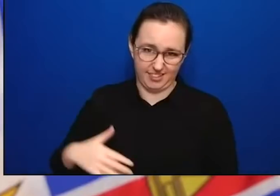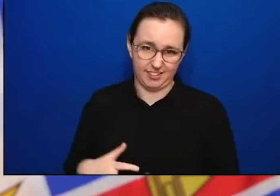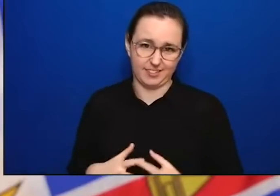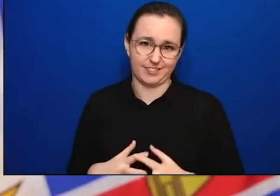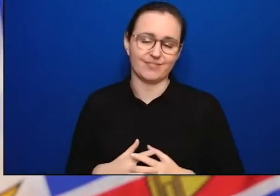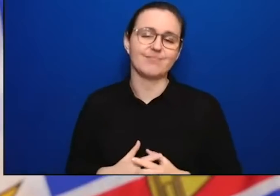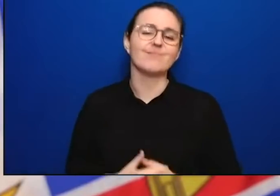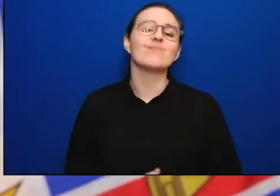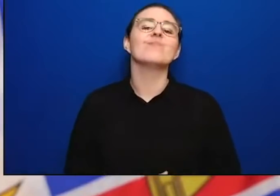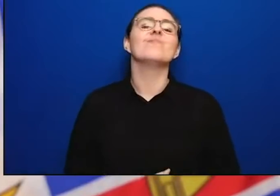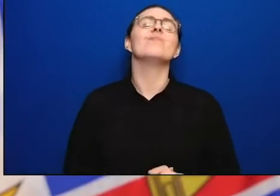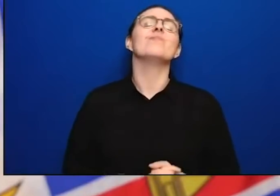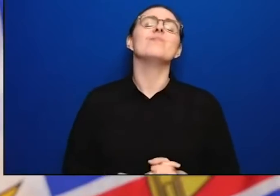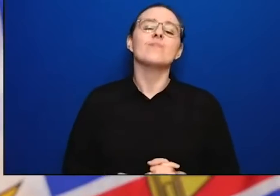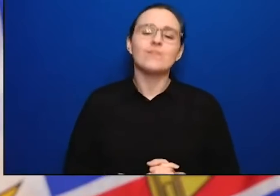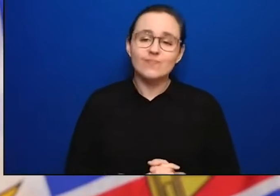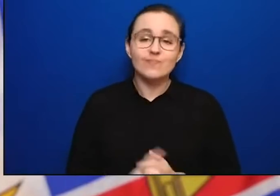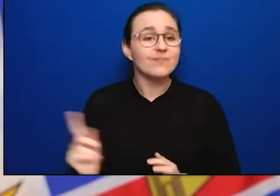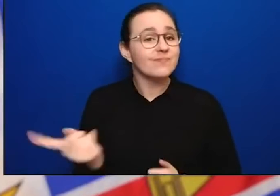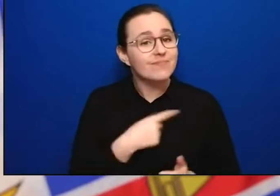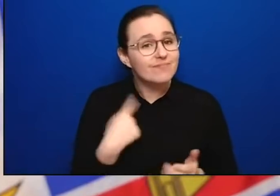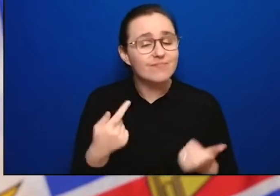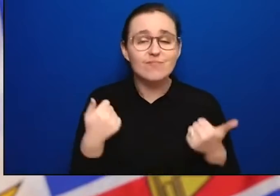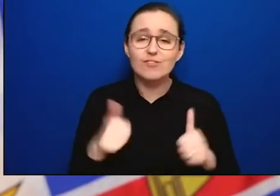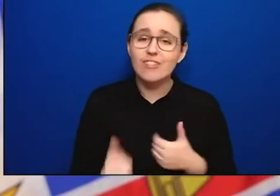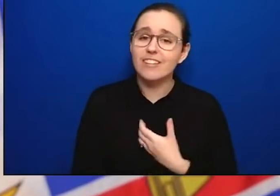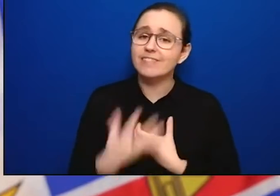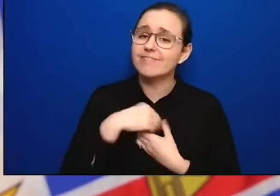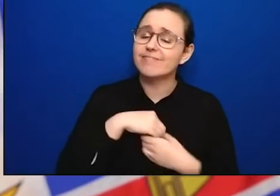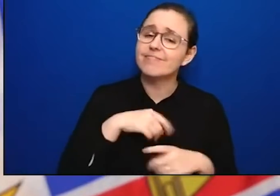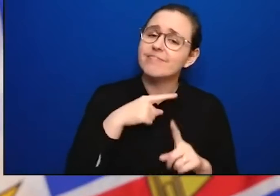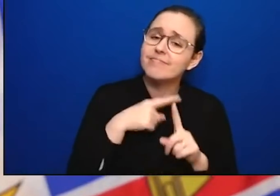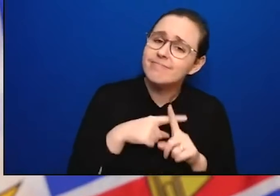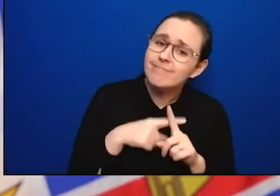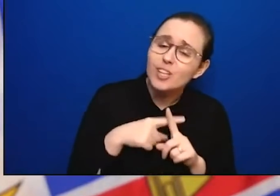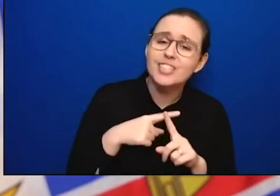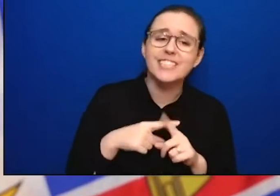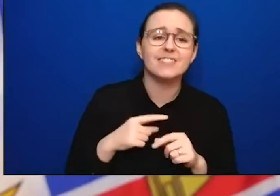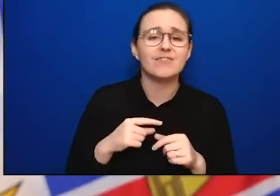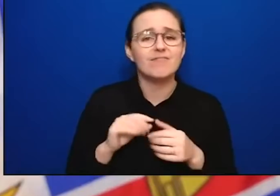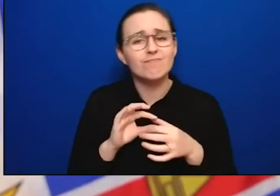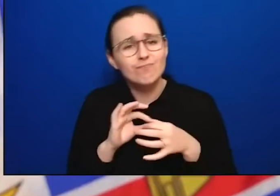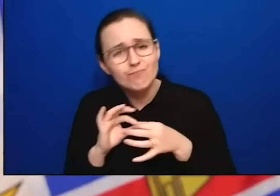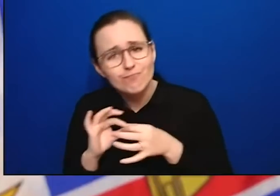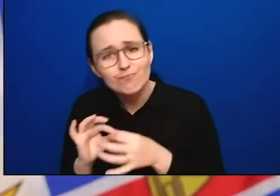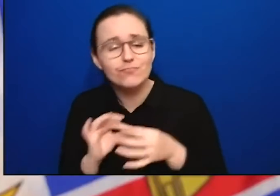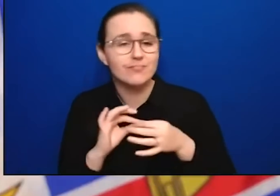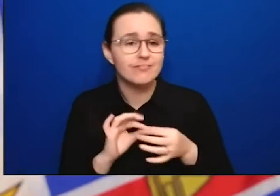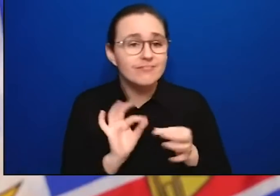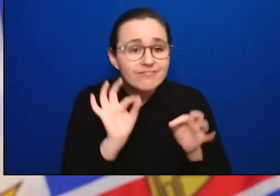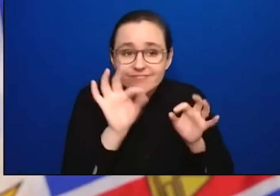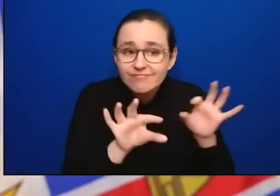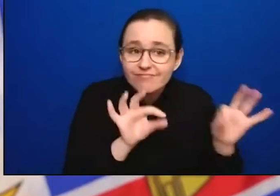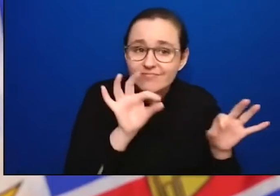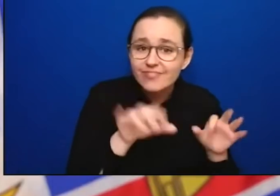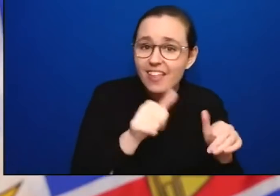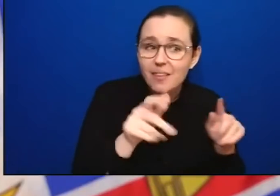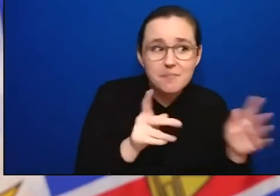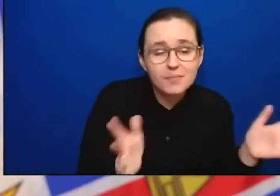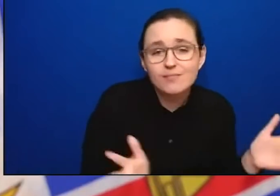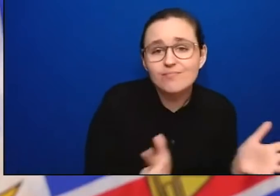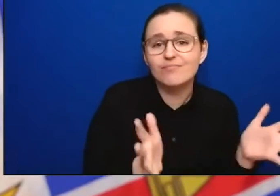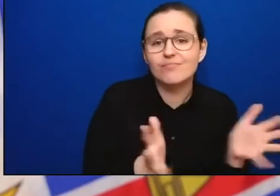over it. So let's offer each other that encouraging words, that warm smile, that connection, that